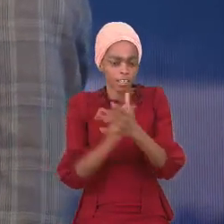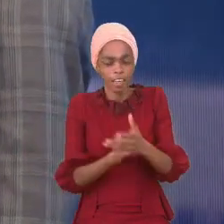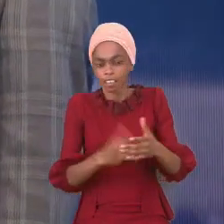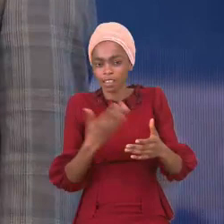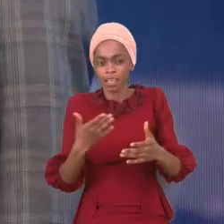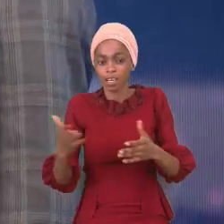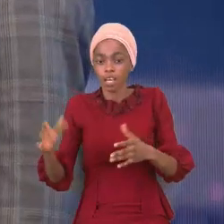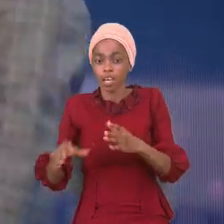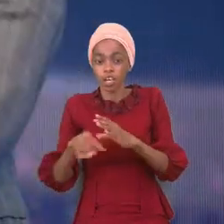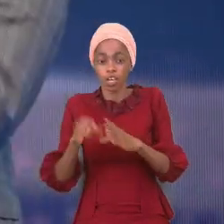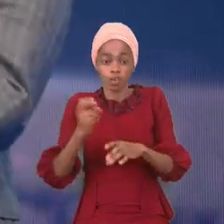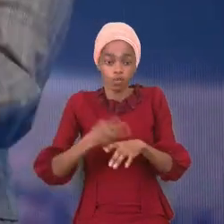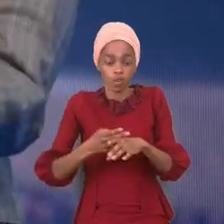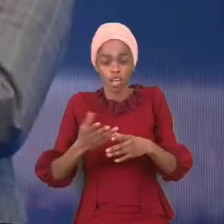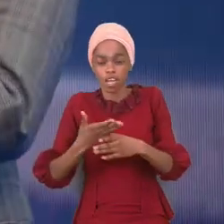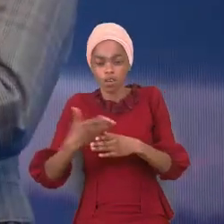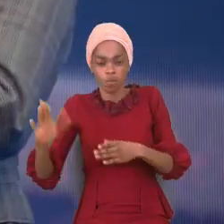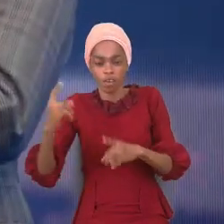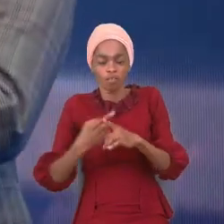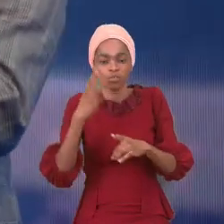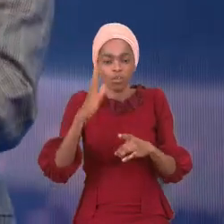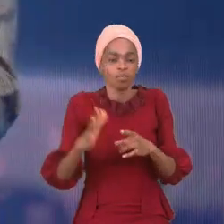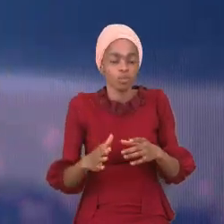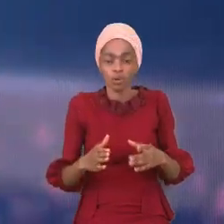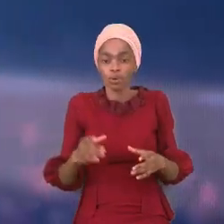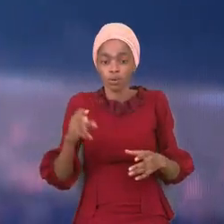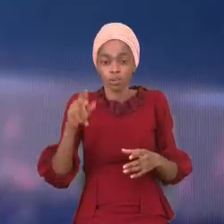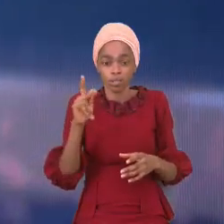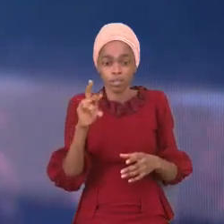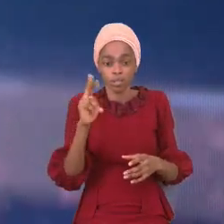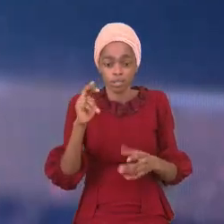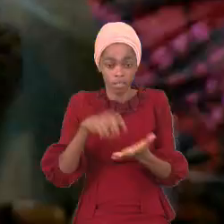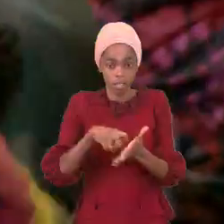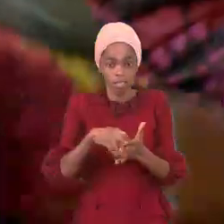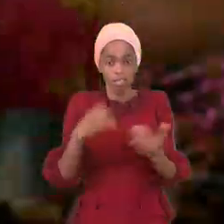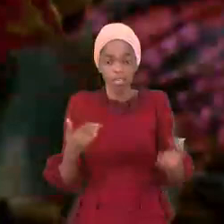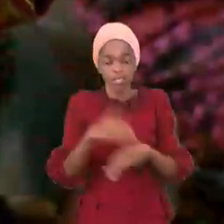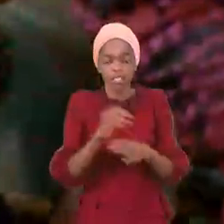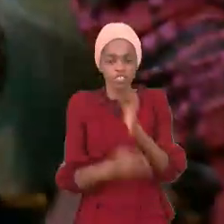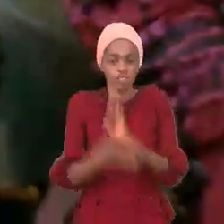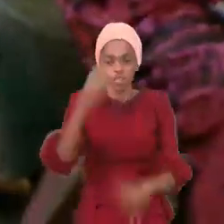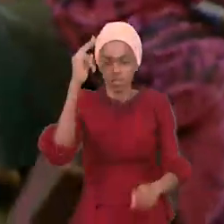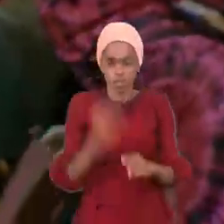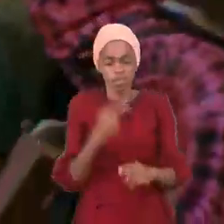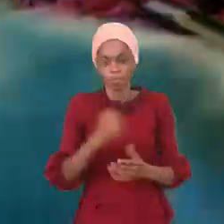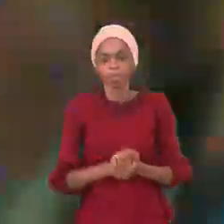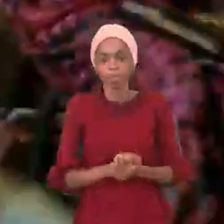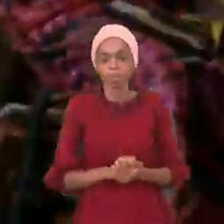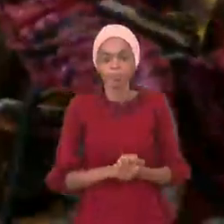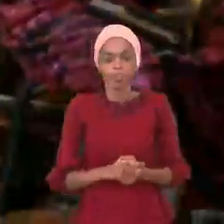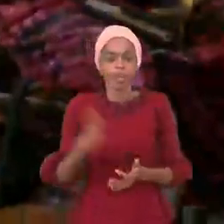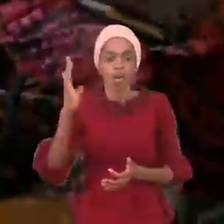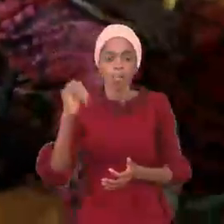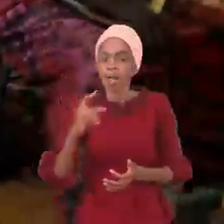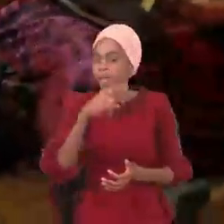rigid thing away from your knees tonight in Jesus' name. By